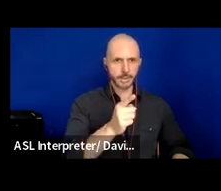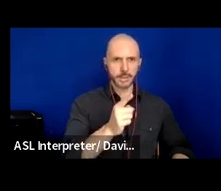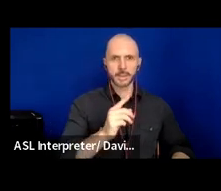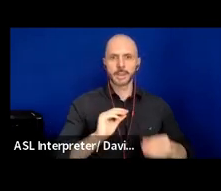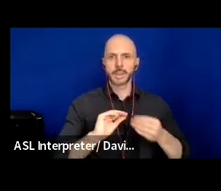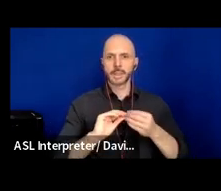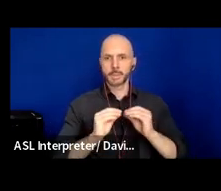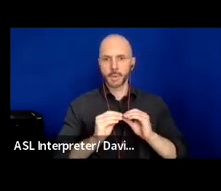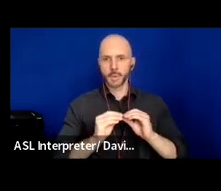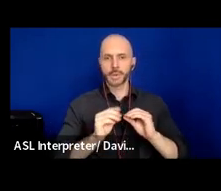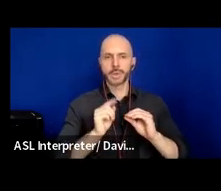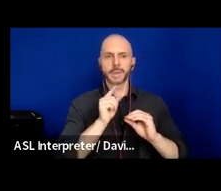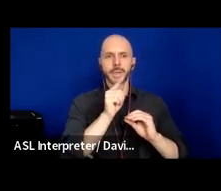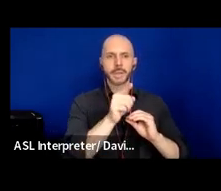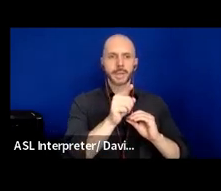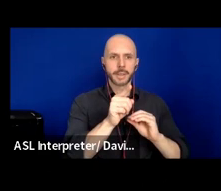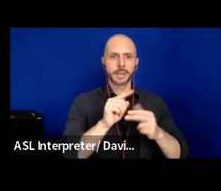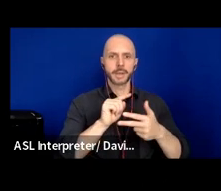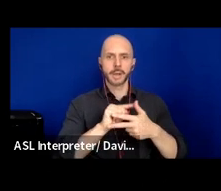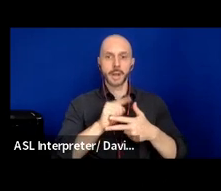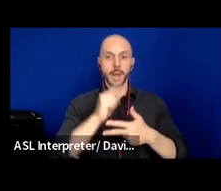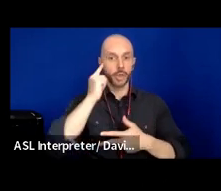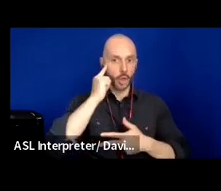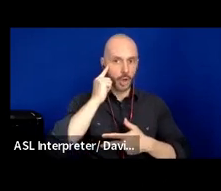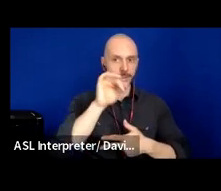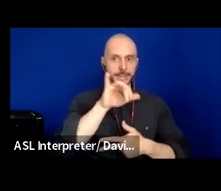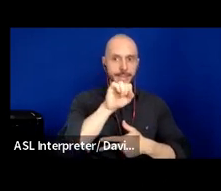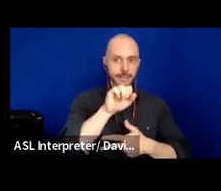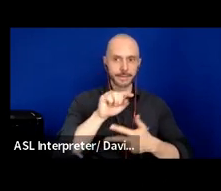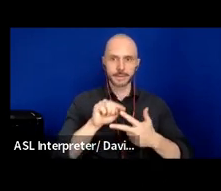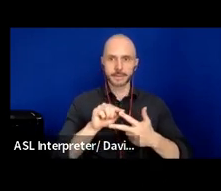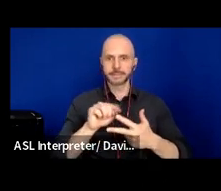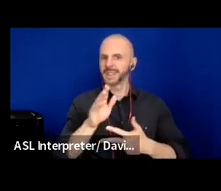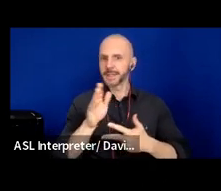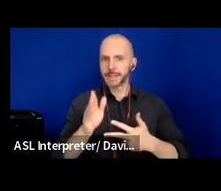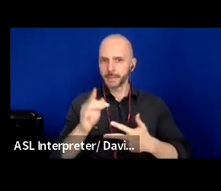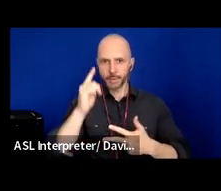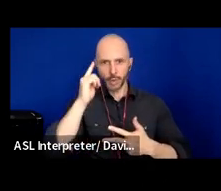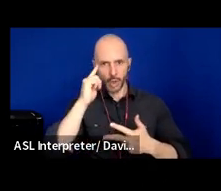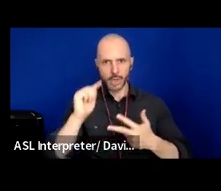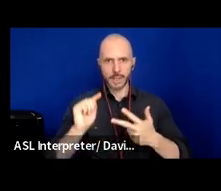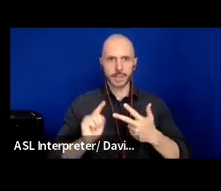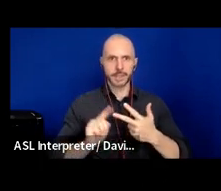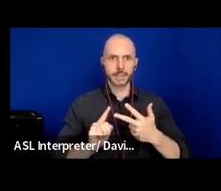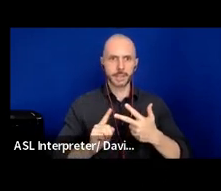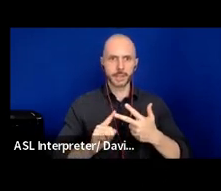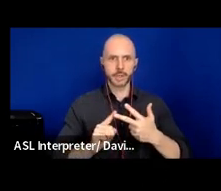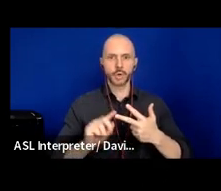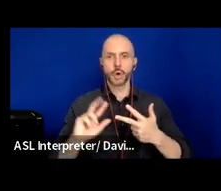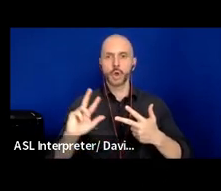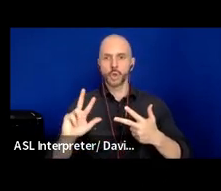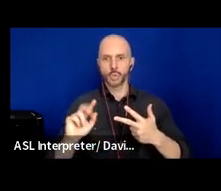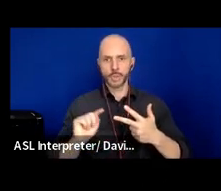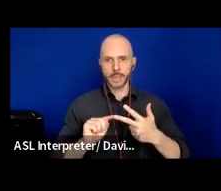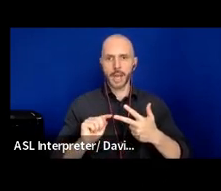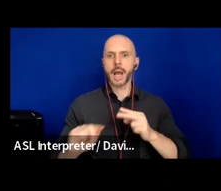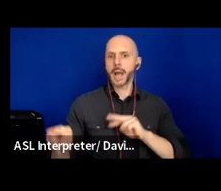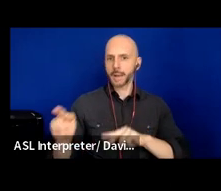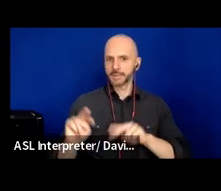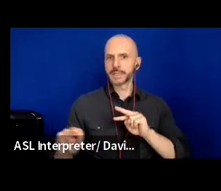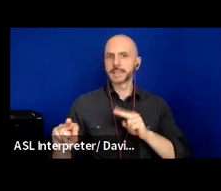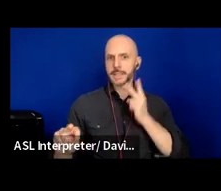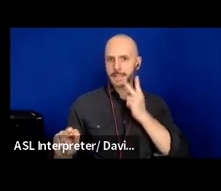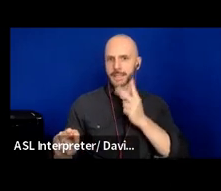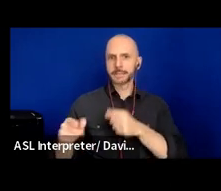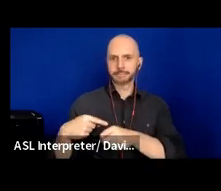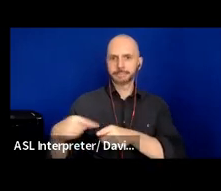been, I have thought. Two, I have never thought. Three, I observe these privileges playing out in our environment or industry